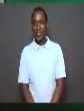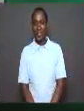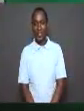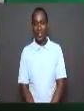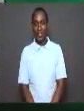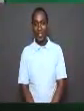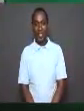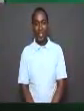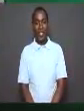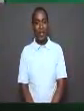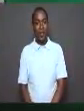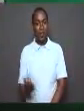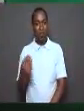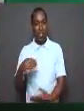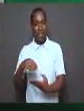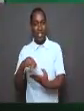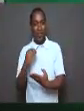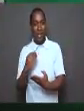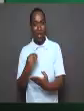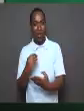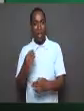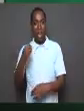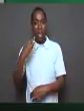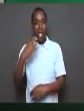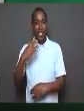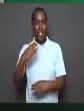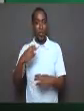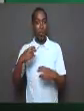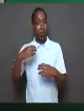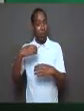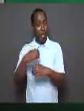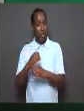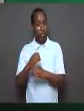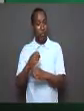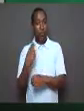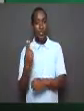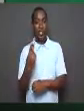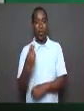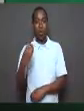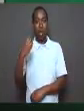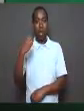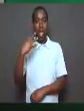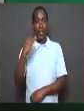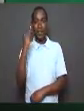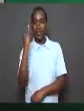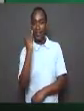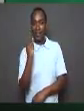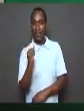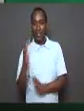As we have learned, light microscopes use light to form an